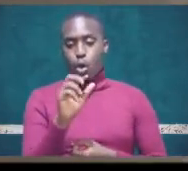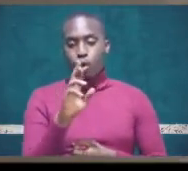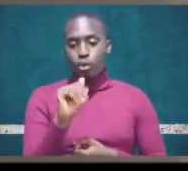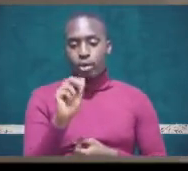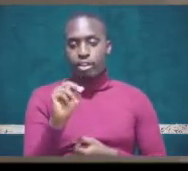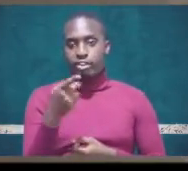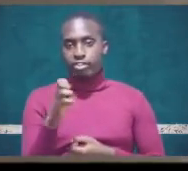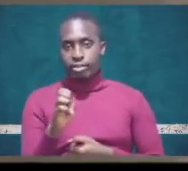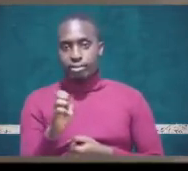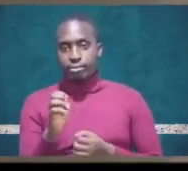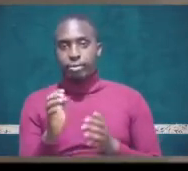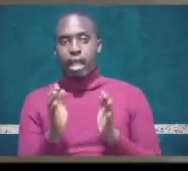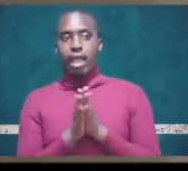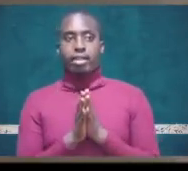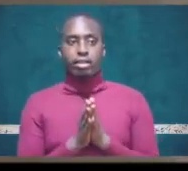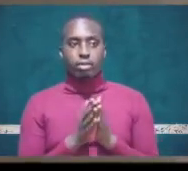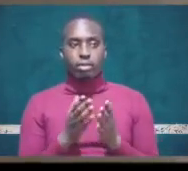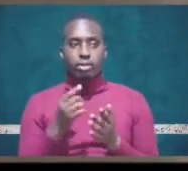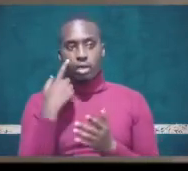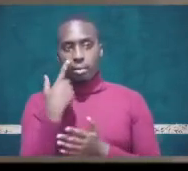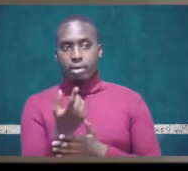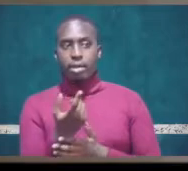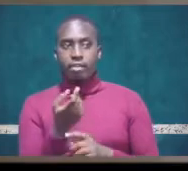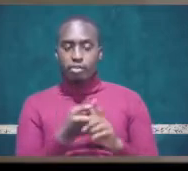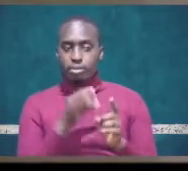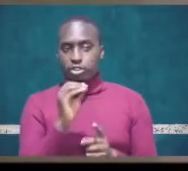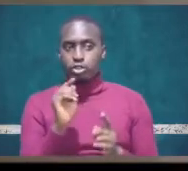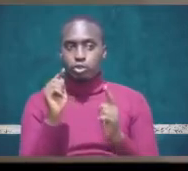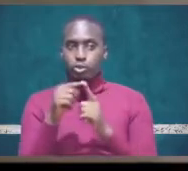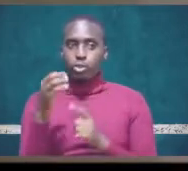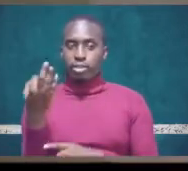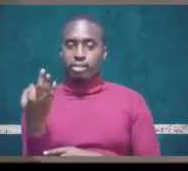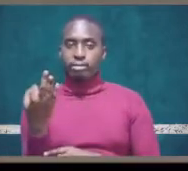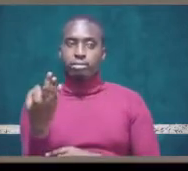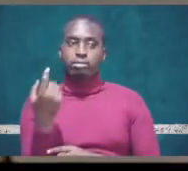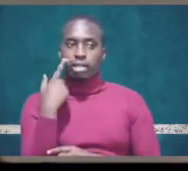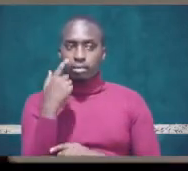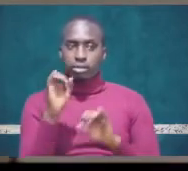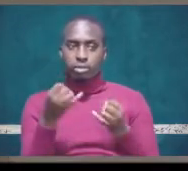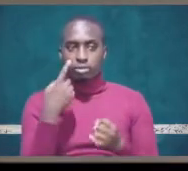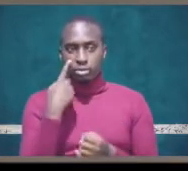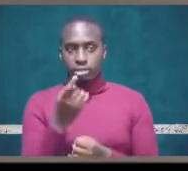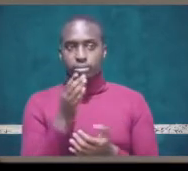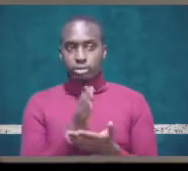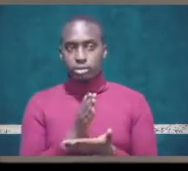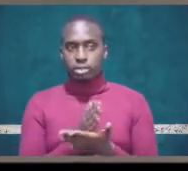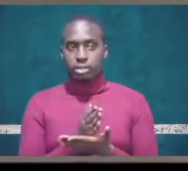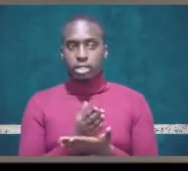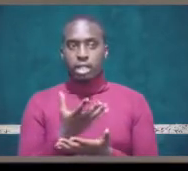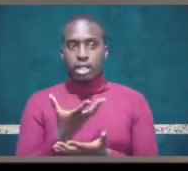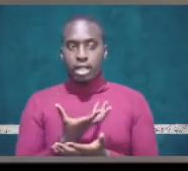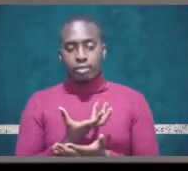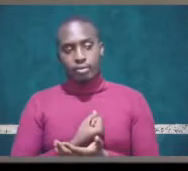the low range here, and then you see it is from 0 up to 3. So then you try to see that, and it